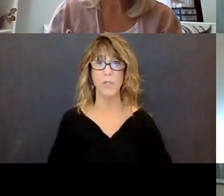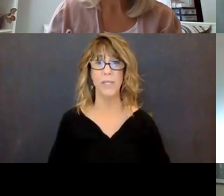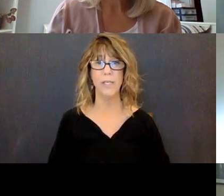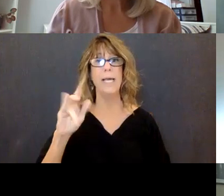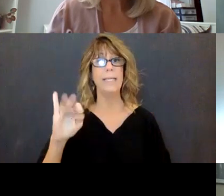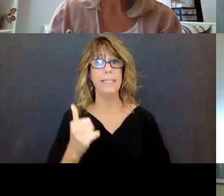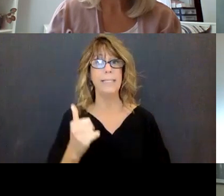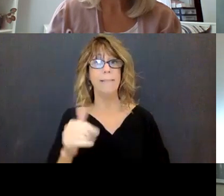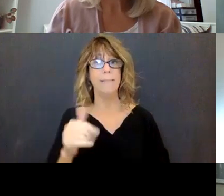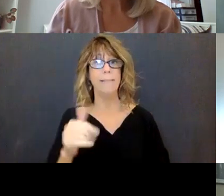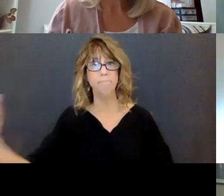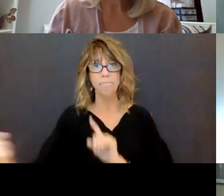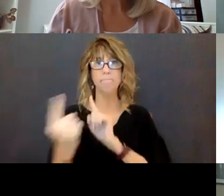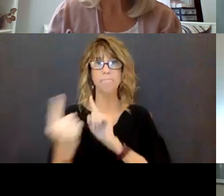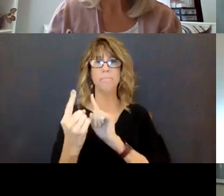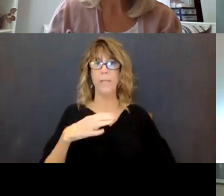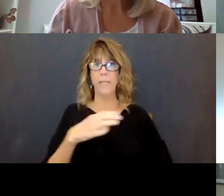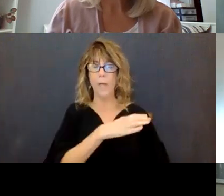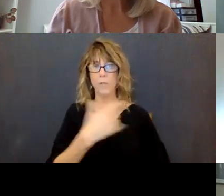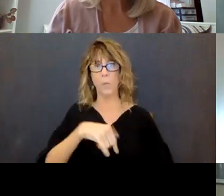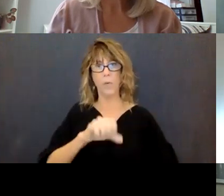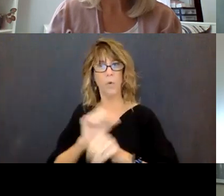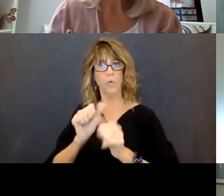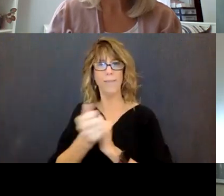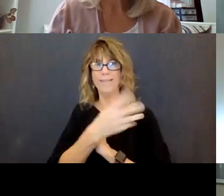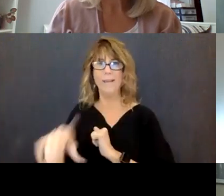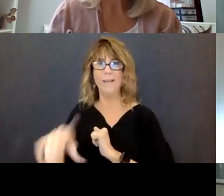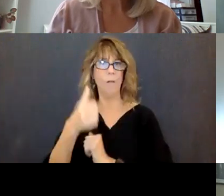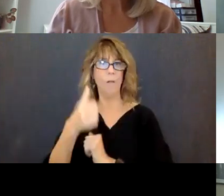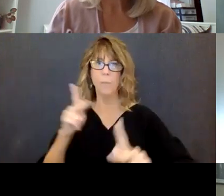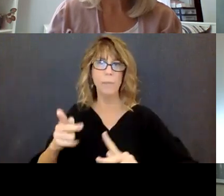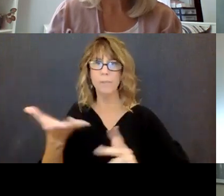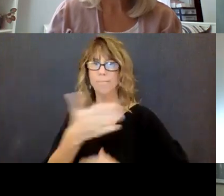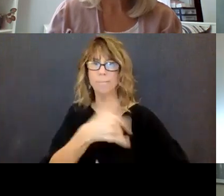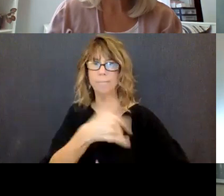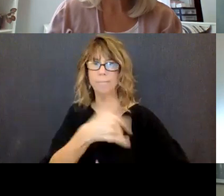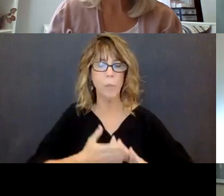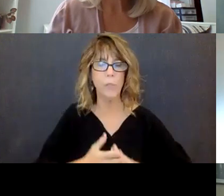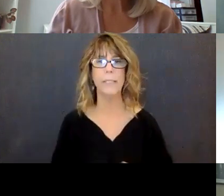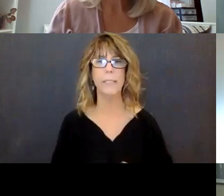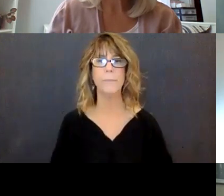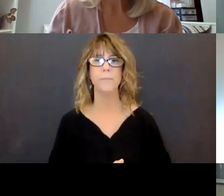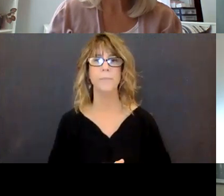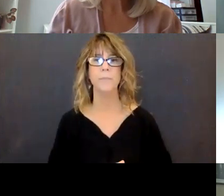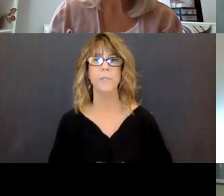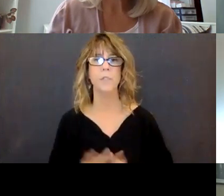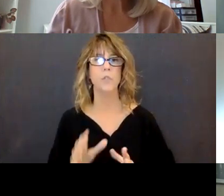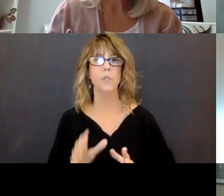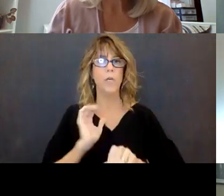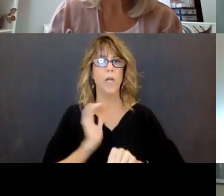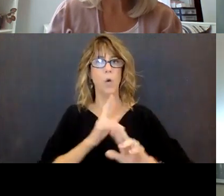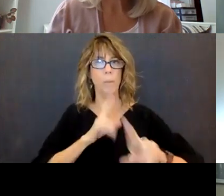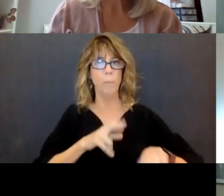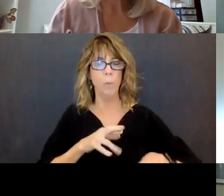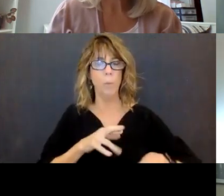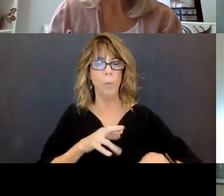the council, and we worked with a number of other people in the community on our report on